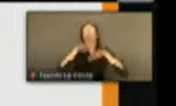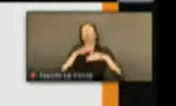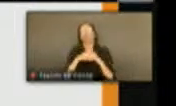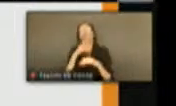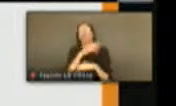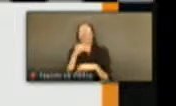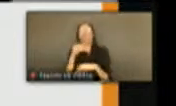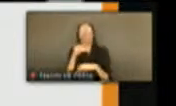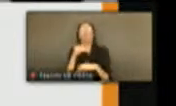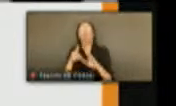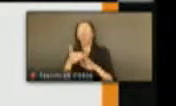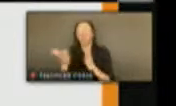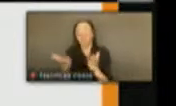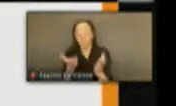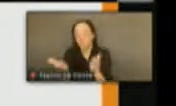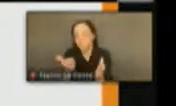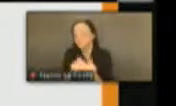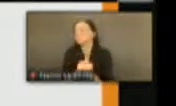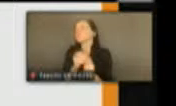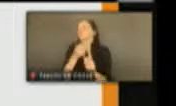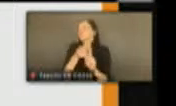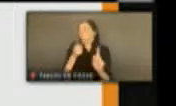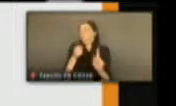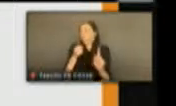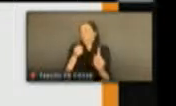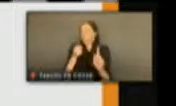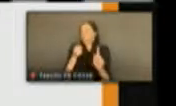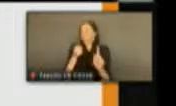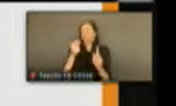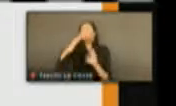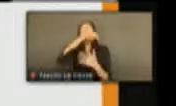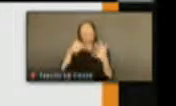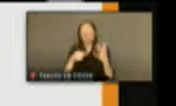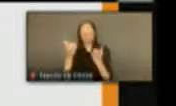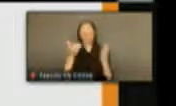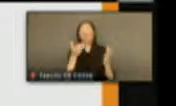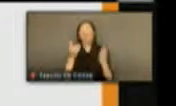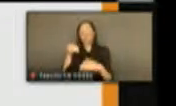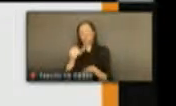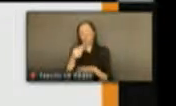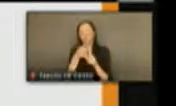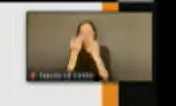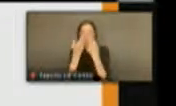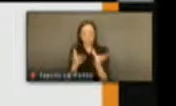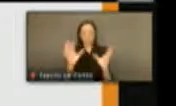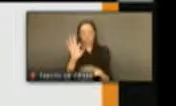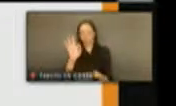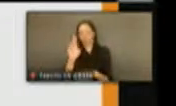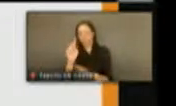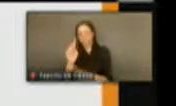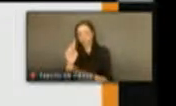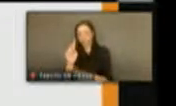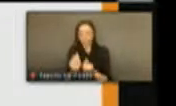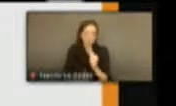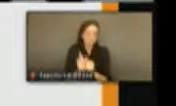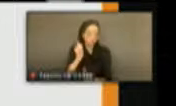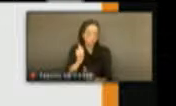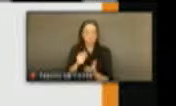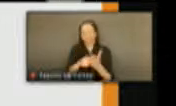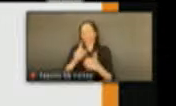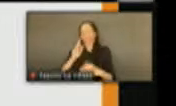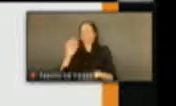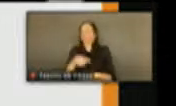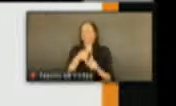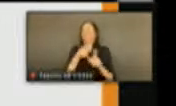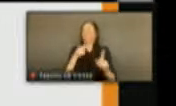of the services funded through the general fund, a majority are mandated by either federal, state, or